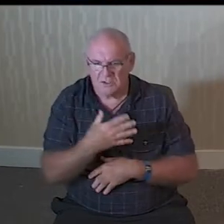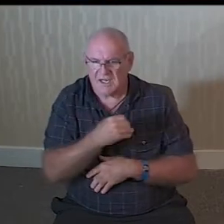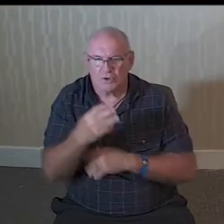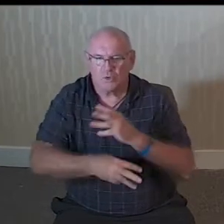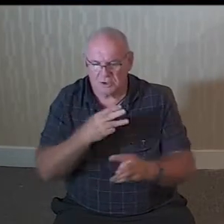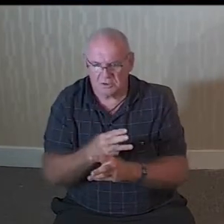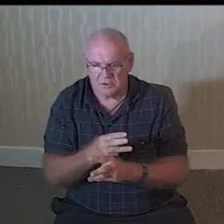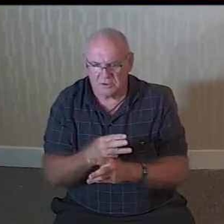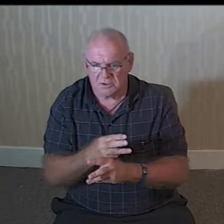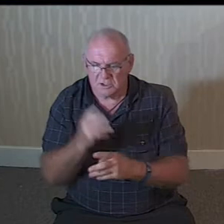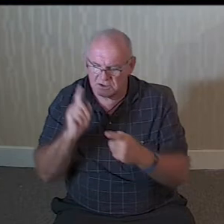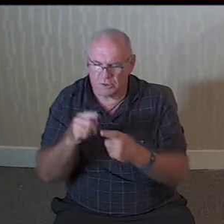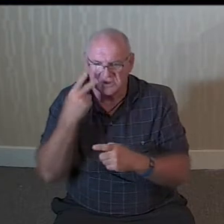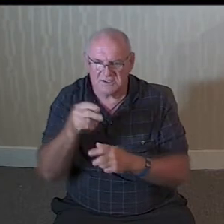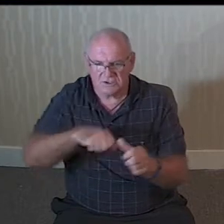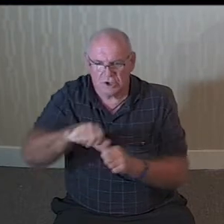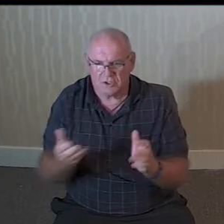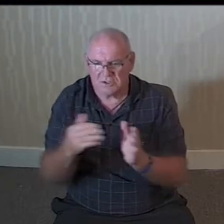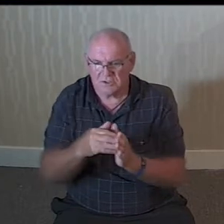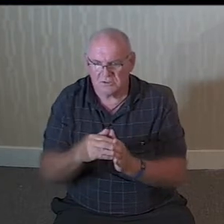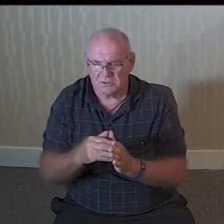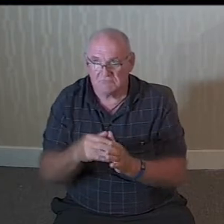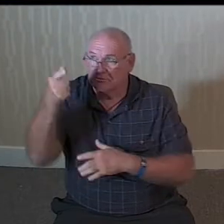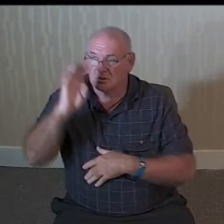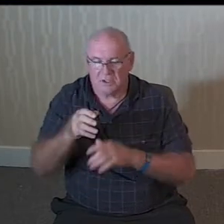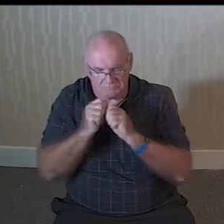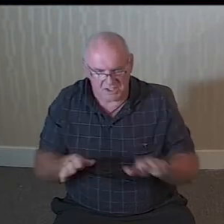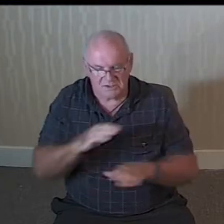world. And until we see each other again, God bless us all.